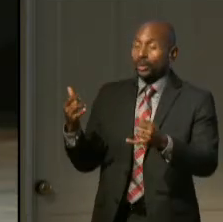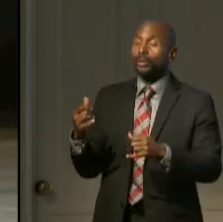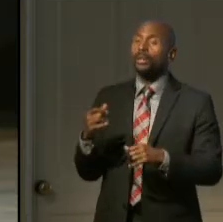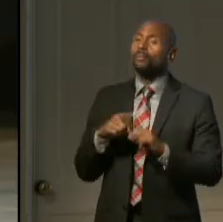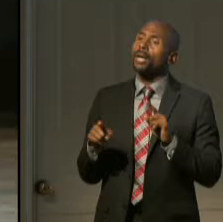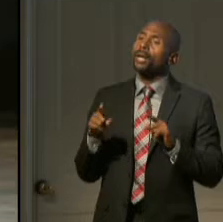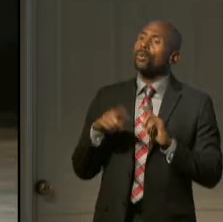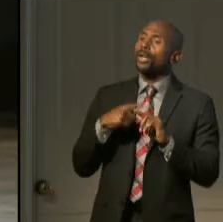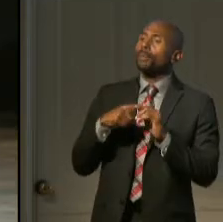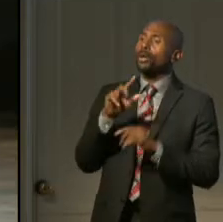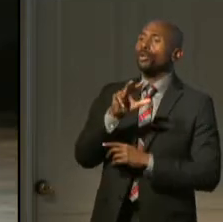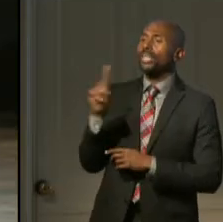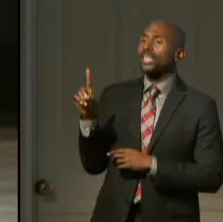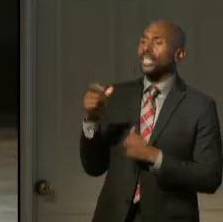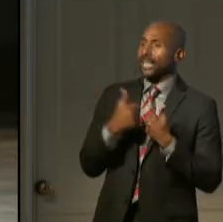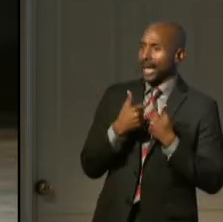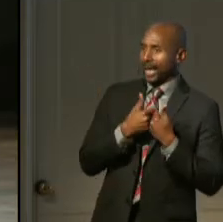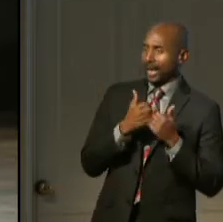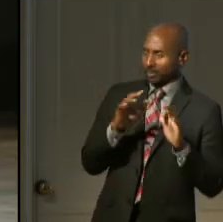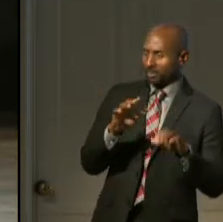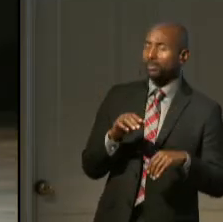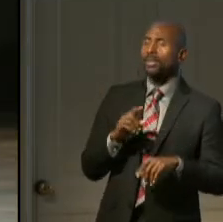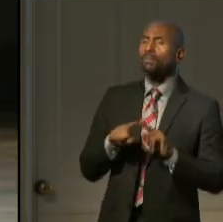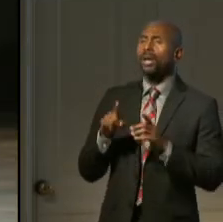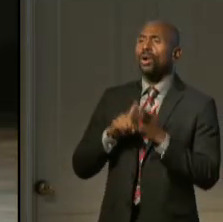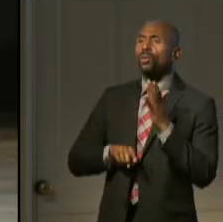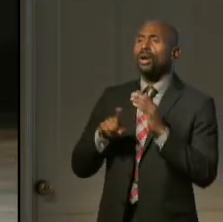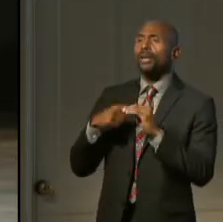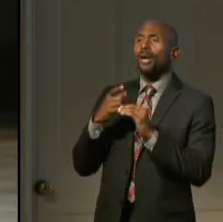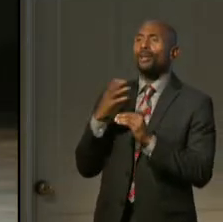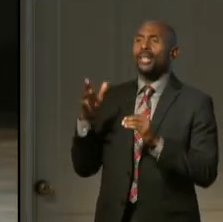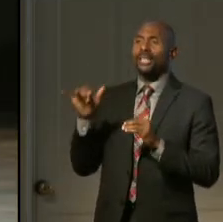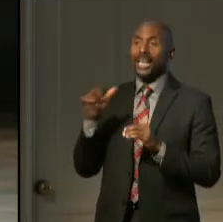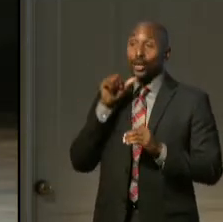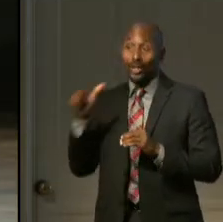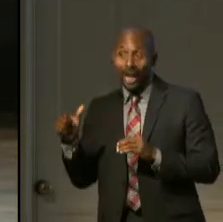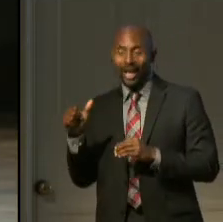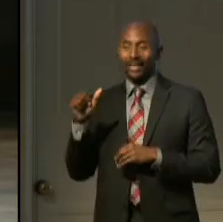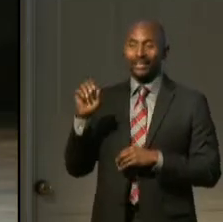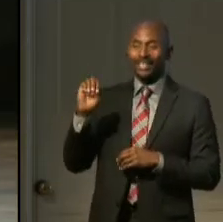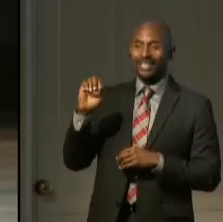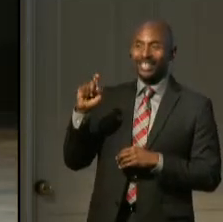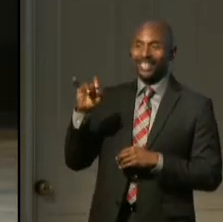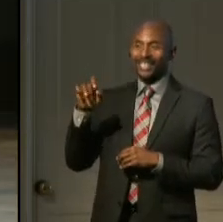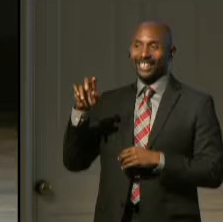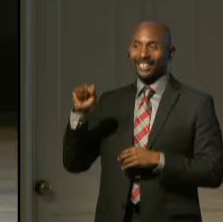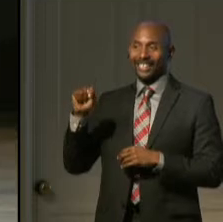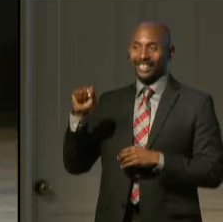think about things that don't exist, and what does that tell about our society?